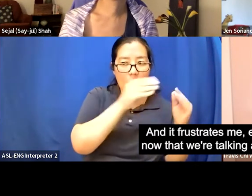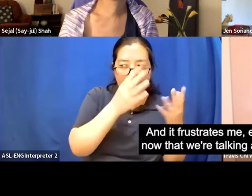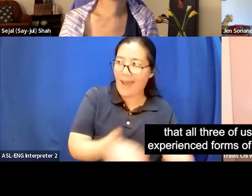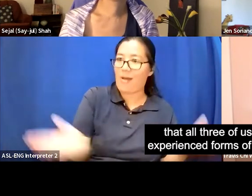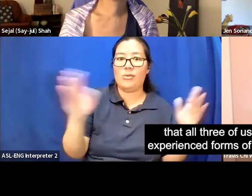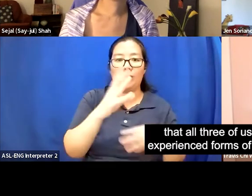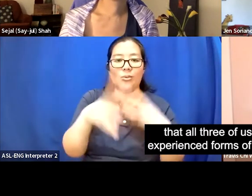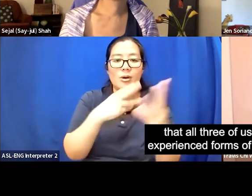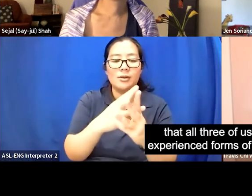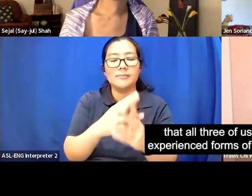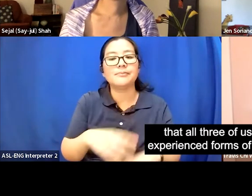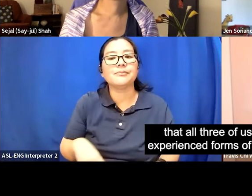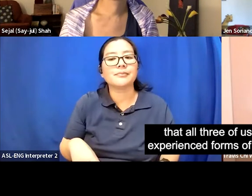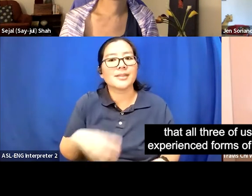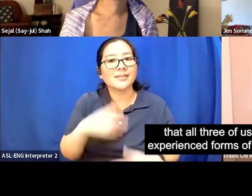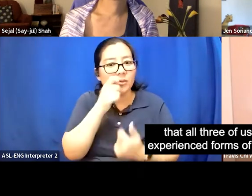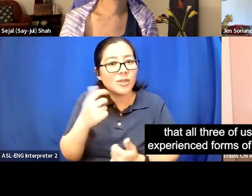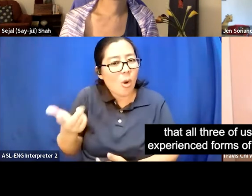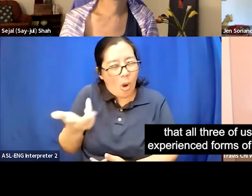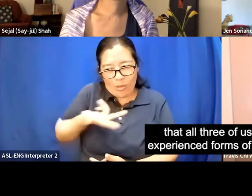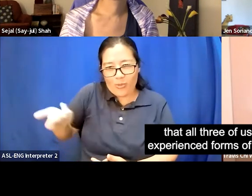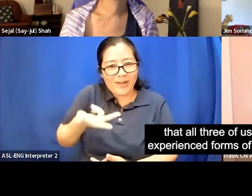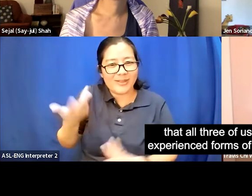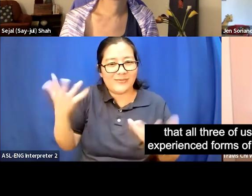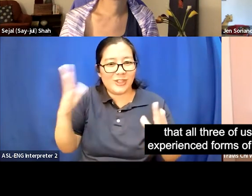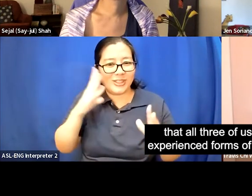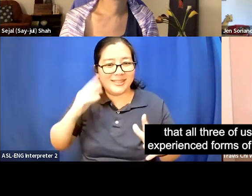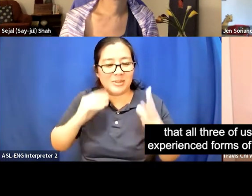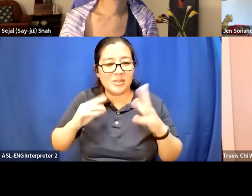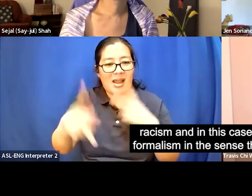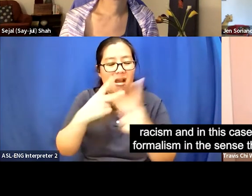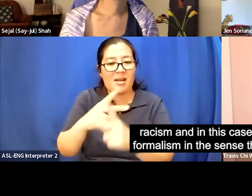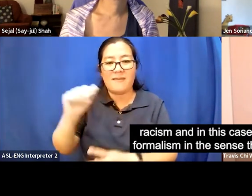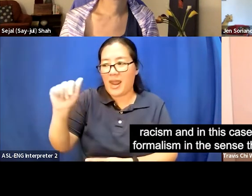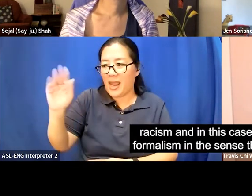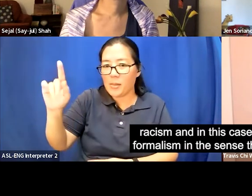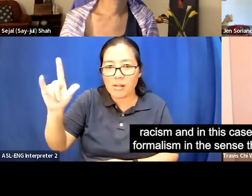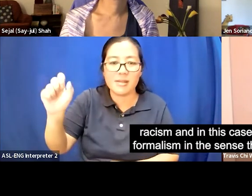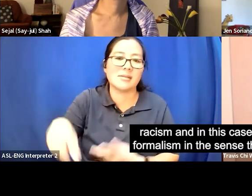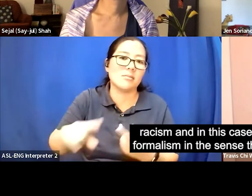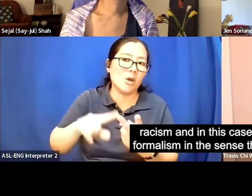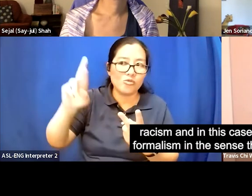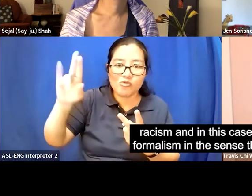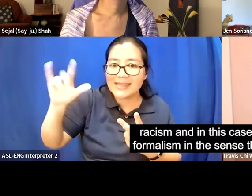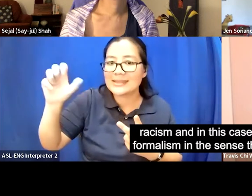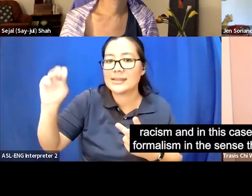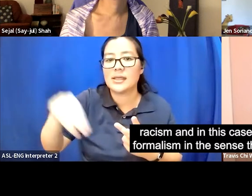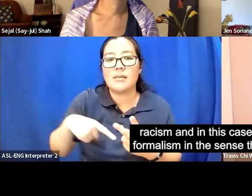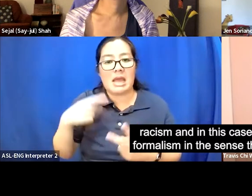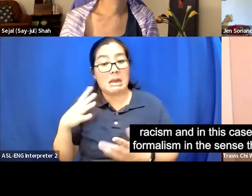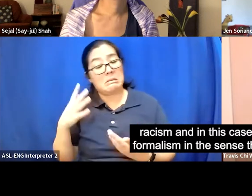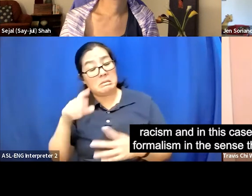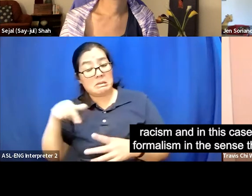about this, that all three of us have experienced forms of ableism, racism, and in this case, I